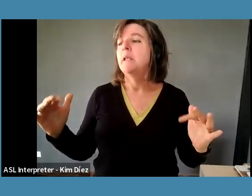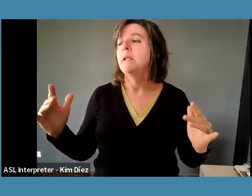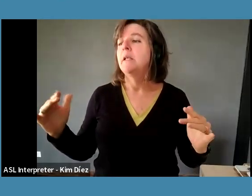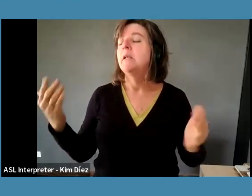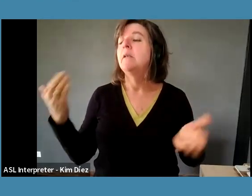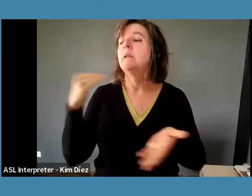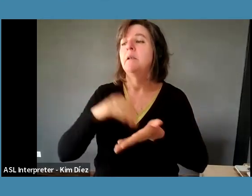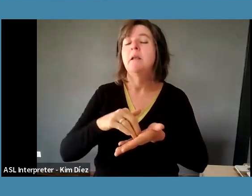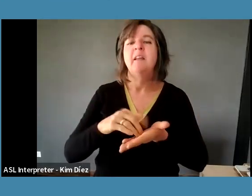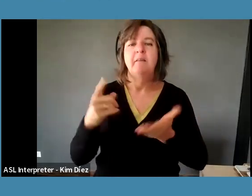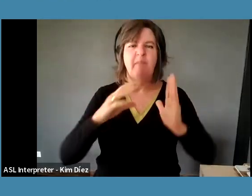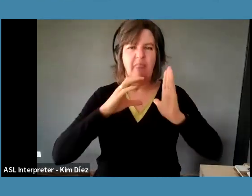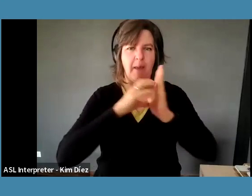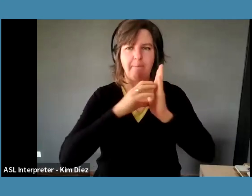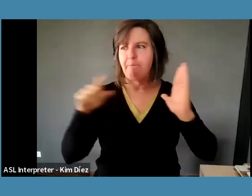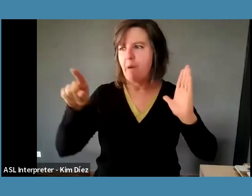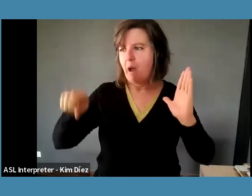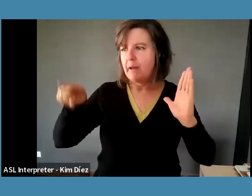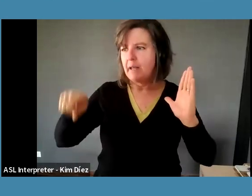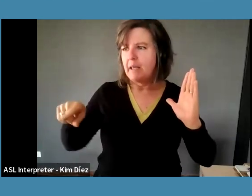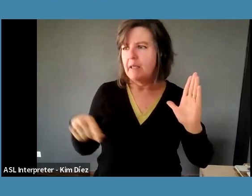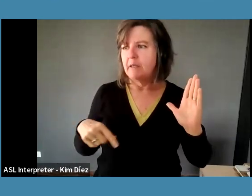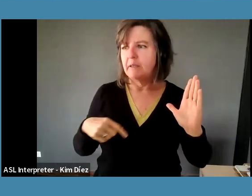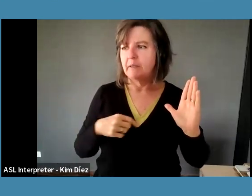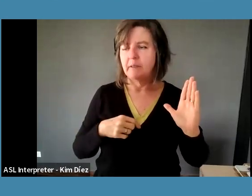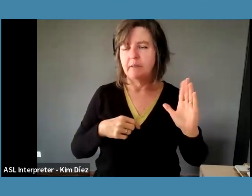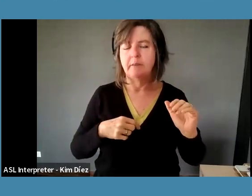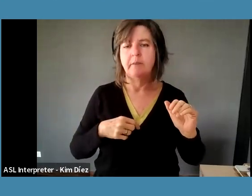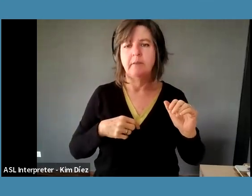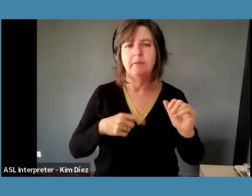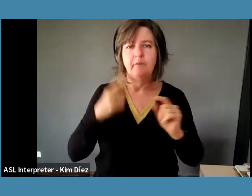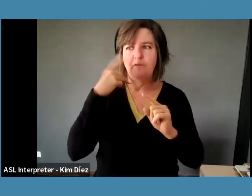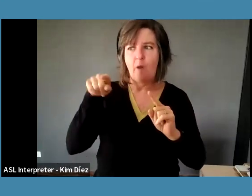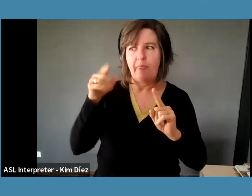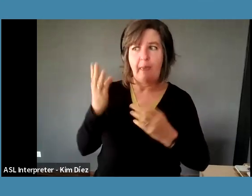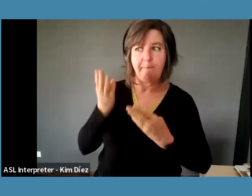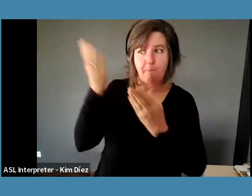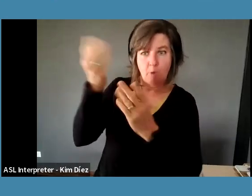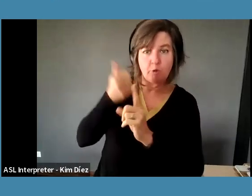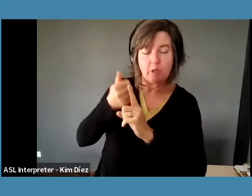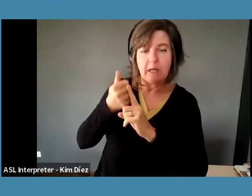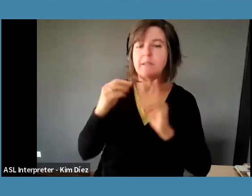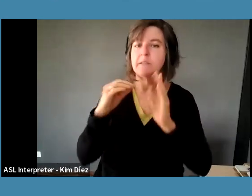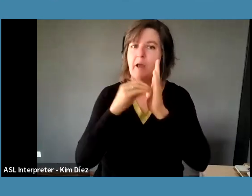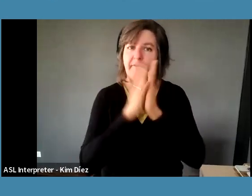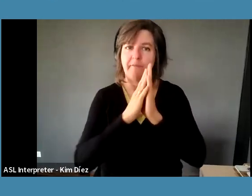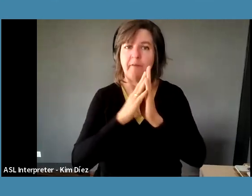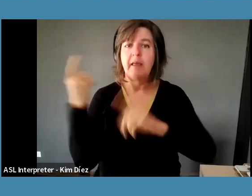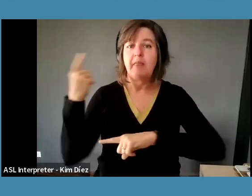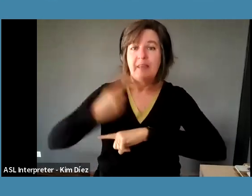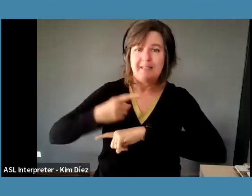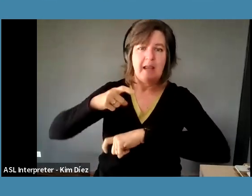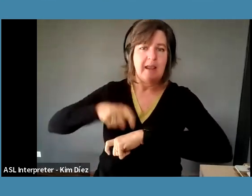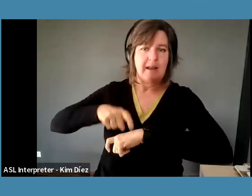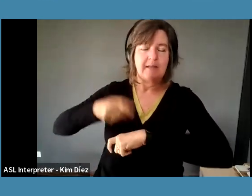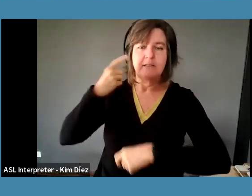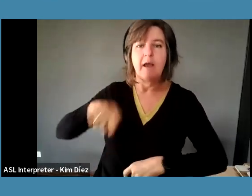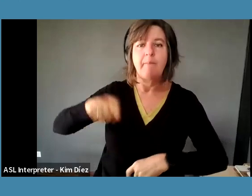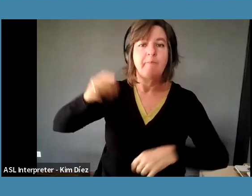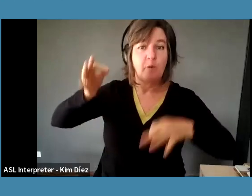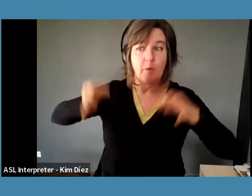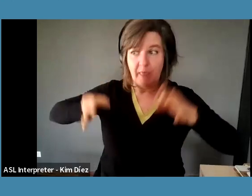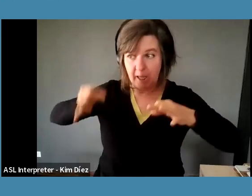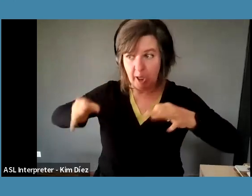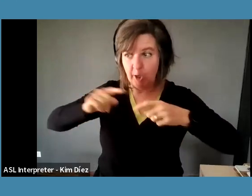again, in the body, in the text of the motion itself, you're plugging in the date and time of the hearing. You're